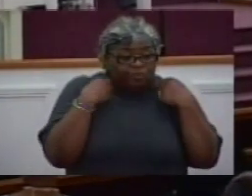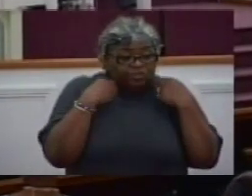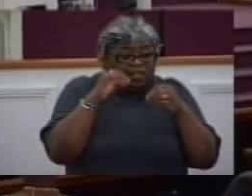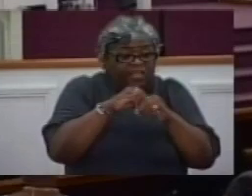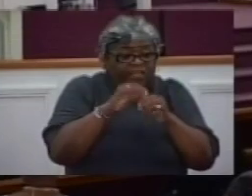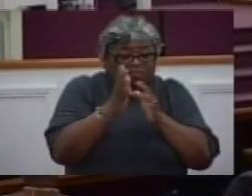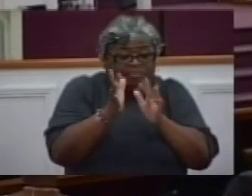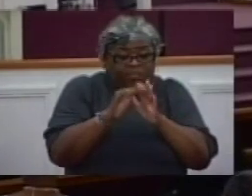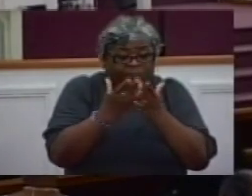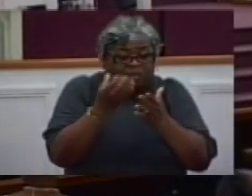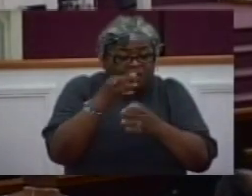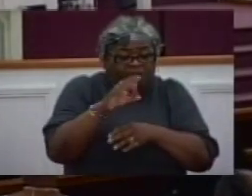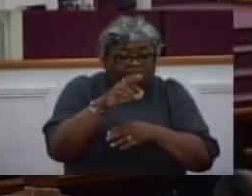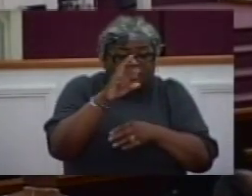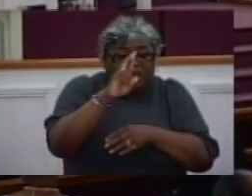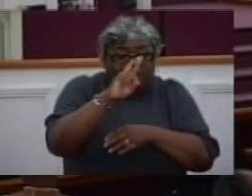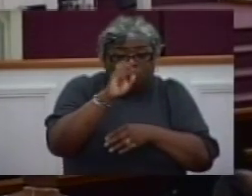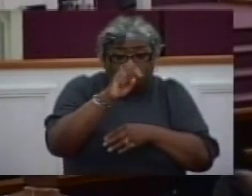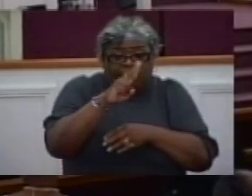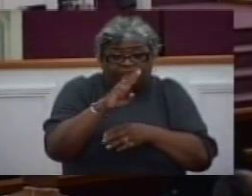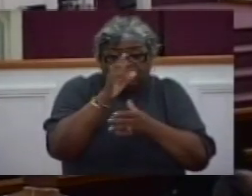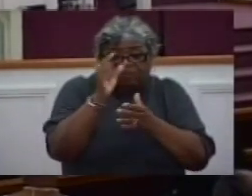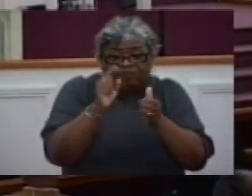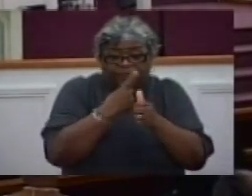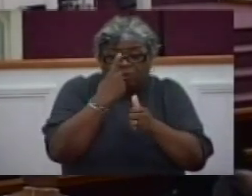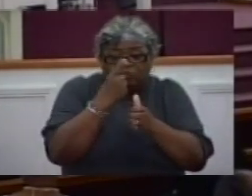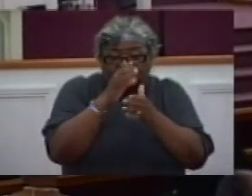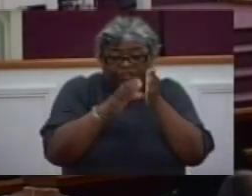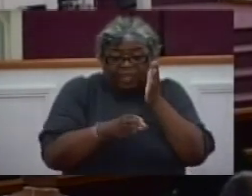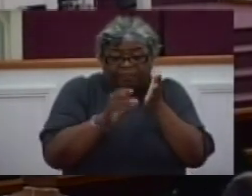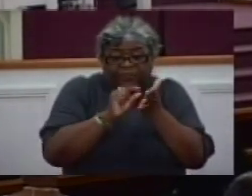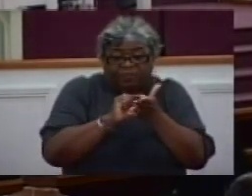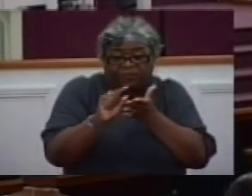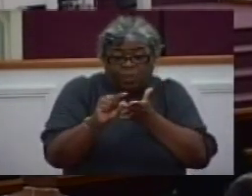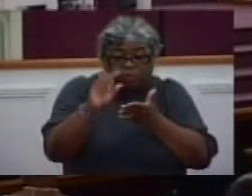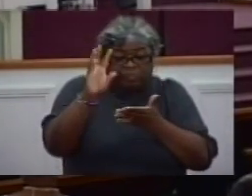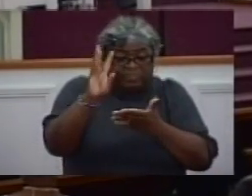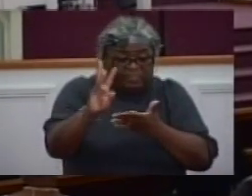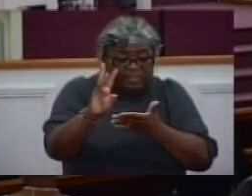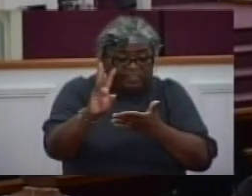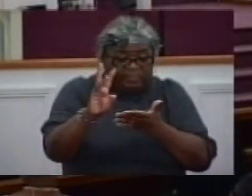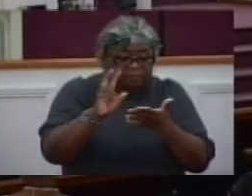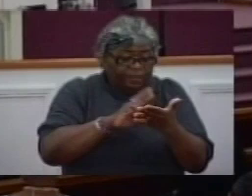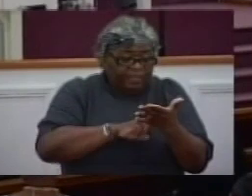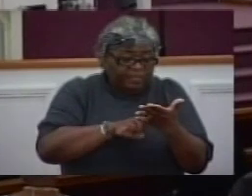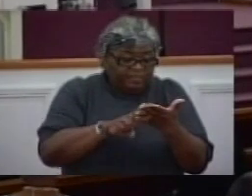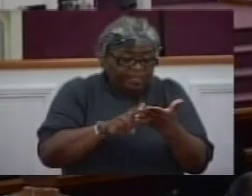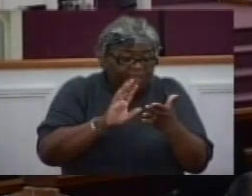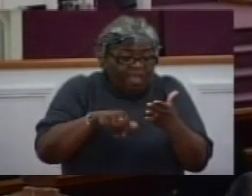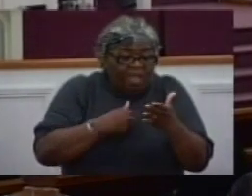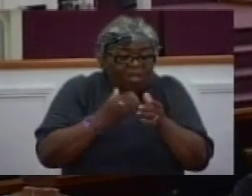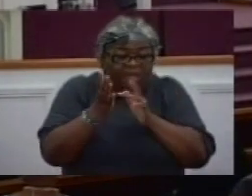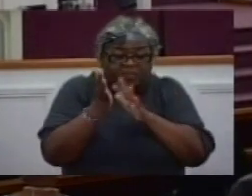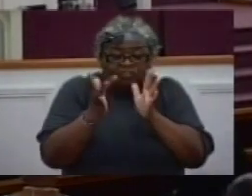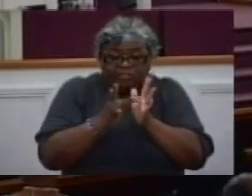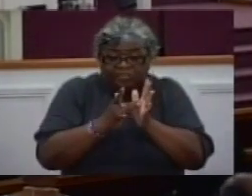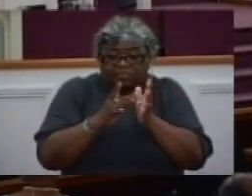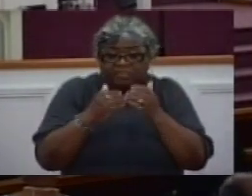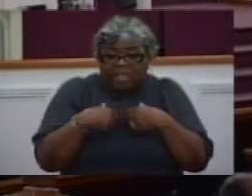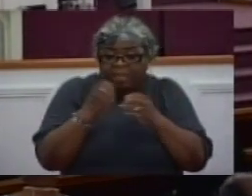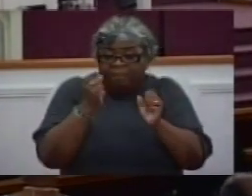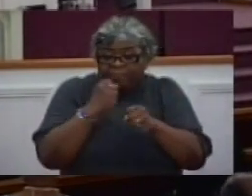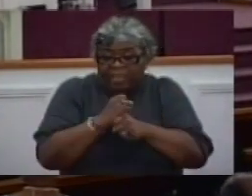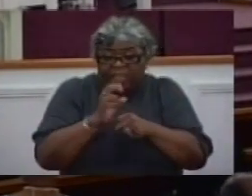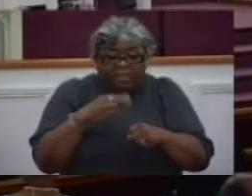of Revelations in the first chapter in verse number 6, it says how Jesus has